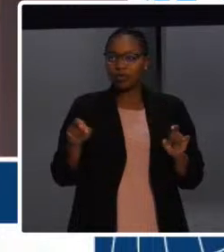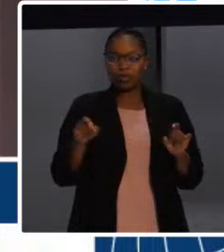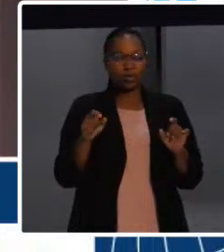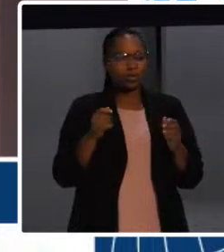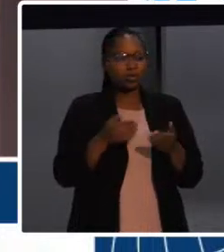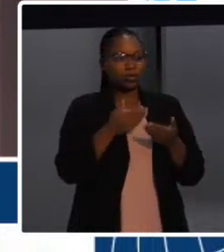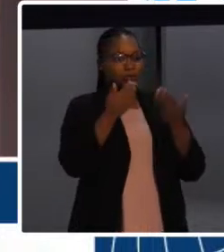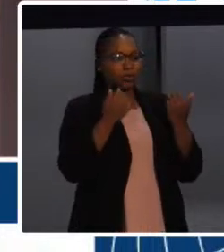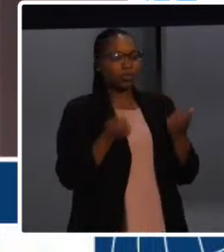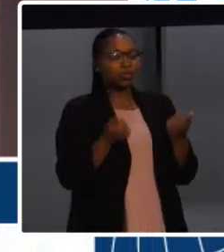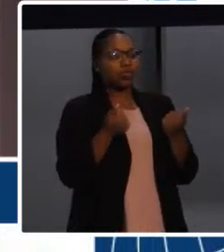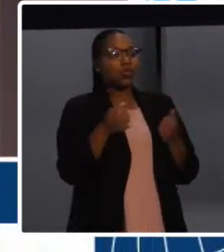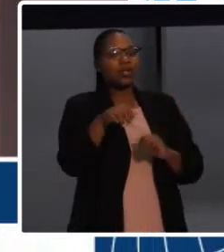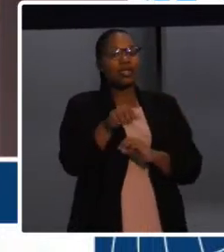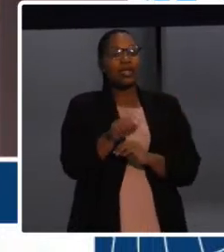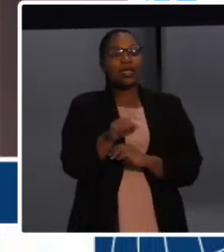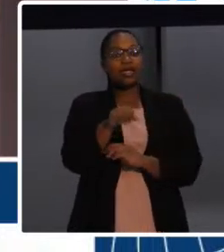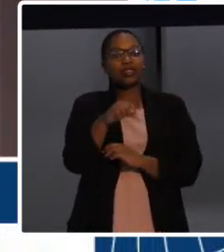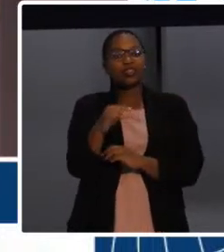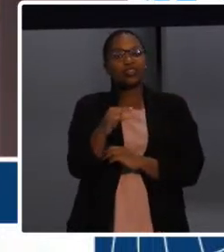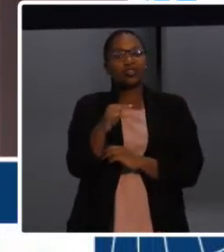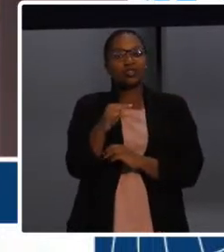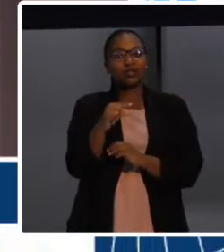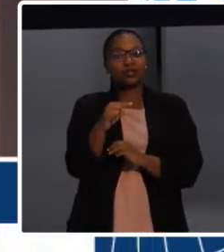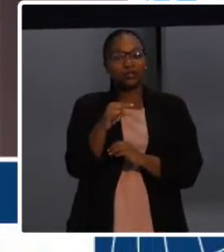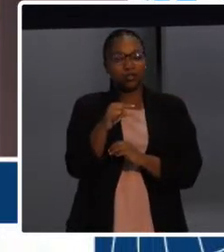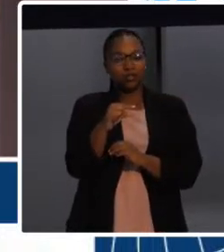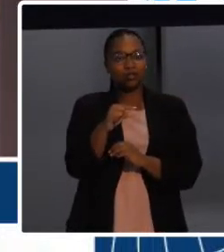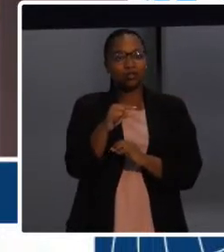the AG of AWEB.